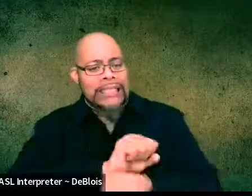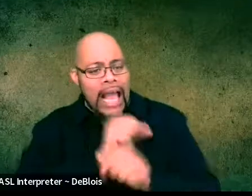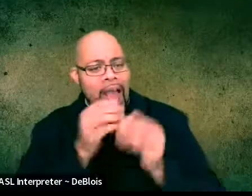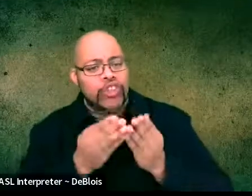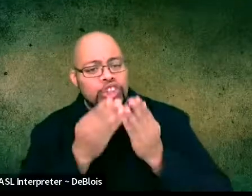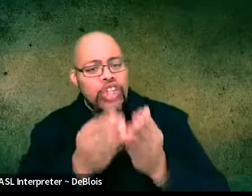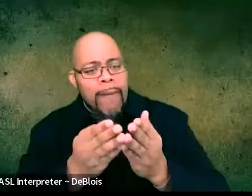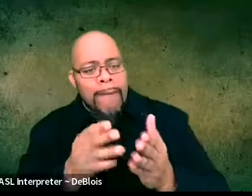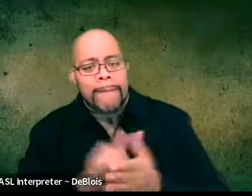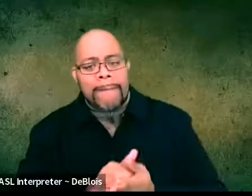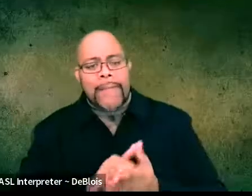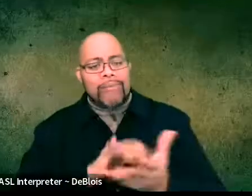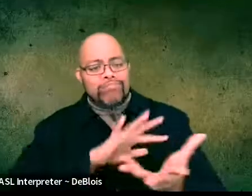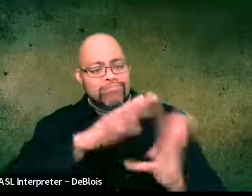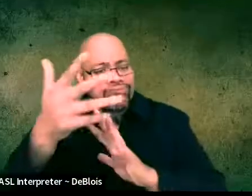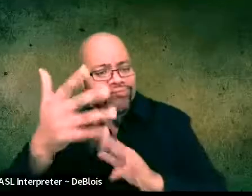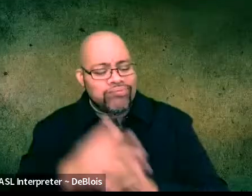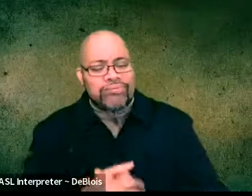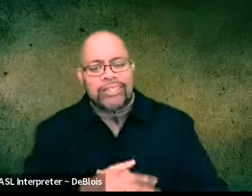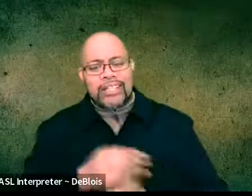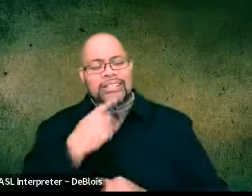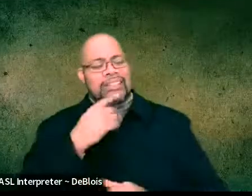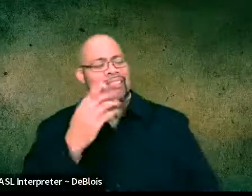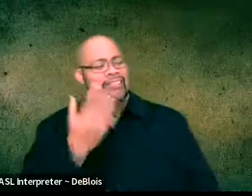ships that wrecked and things like that. And I'm like,